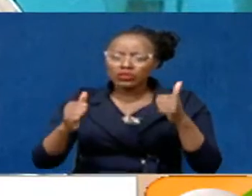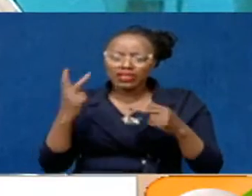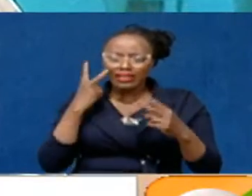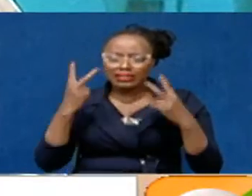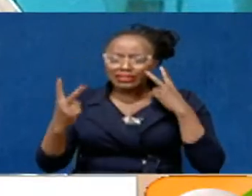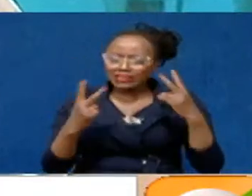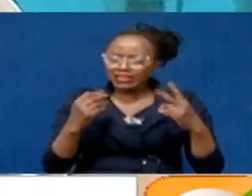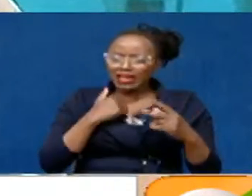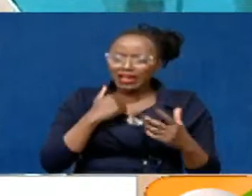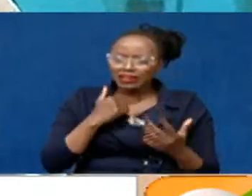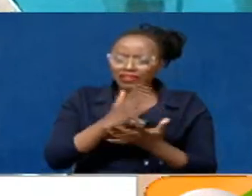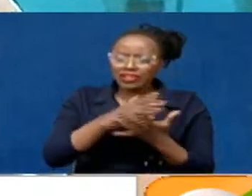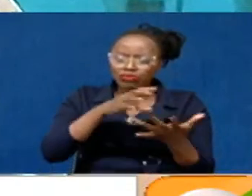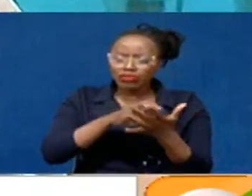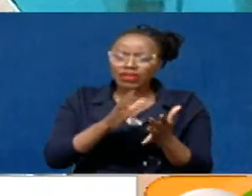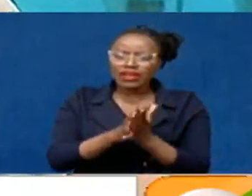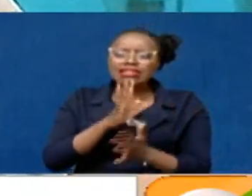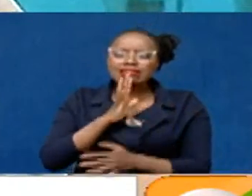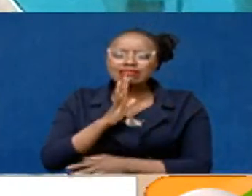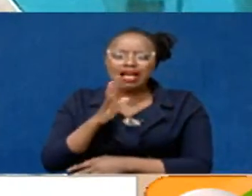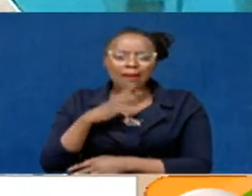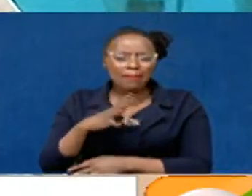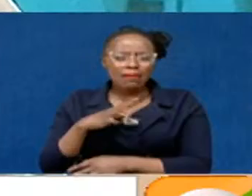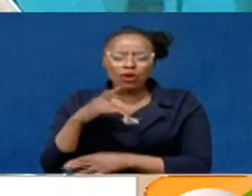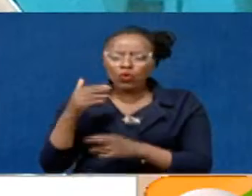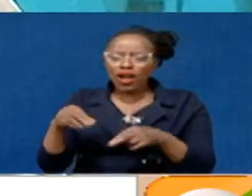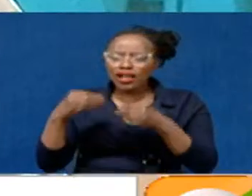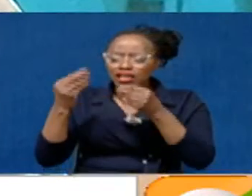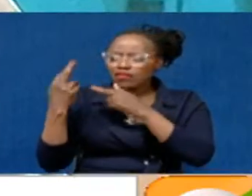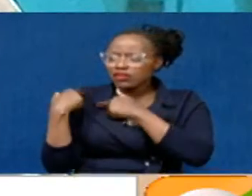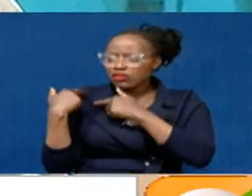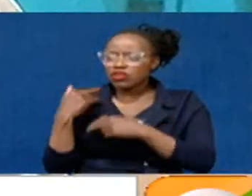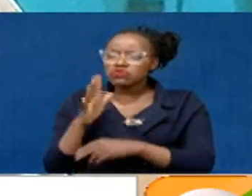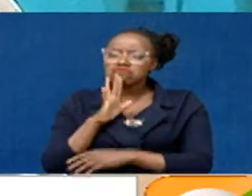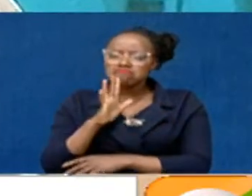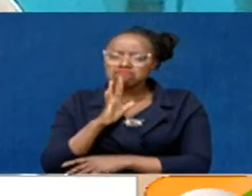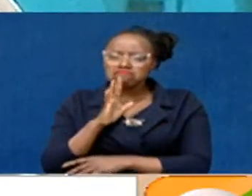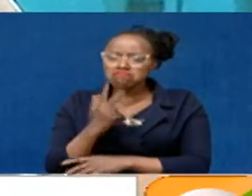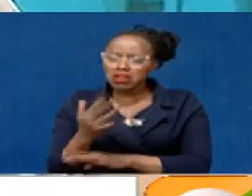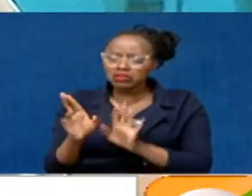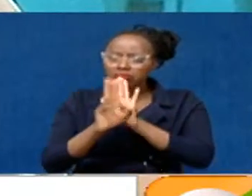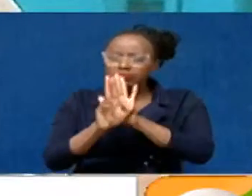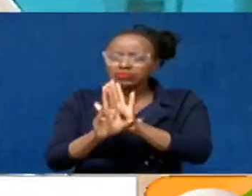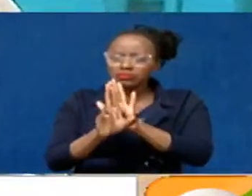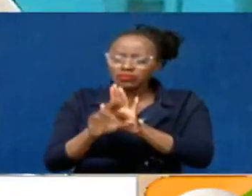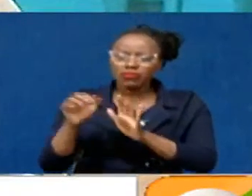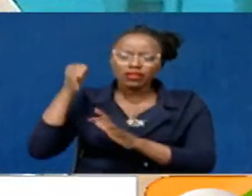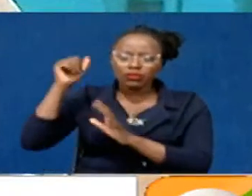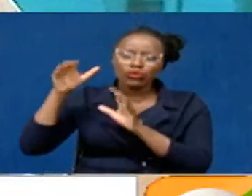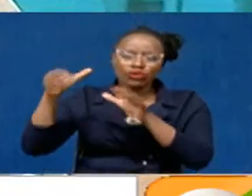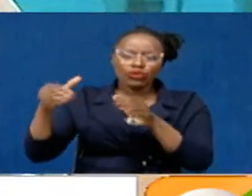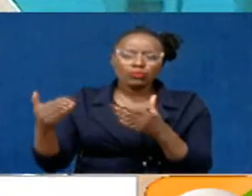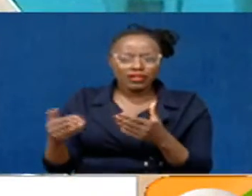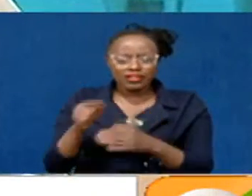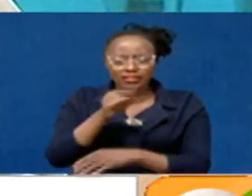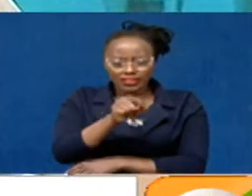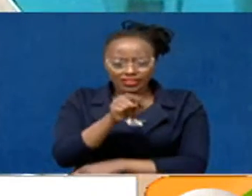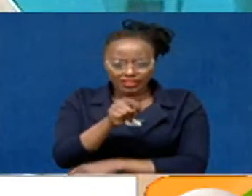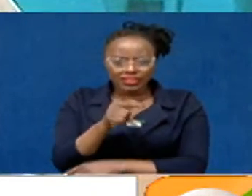are suppositions and statements from people who are really not mandated to speak on behalf of the party.